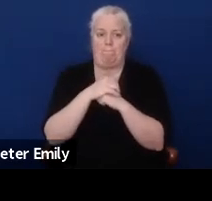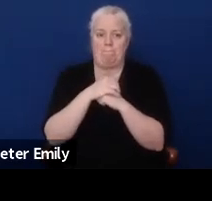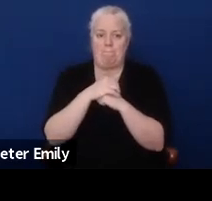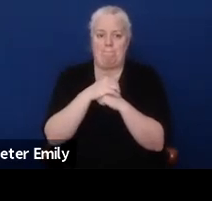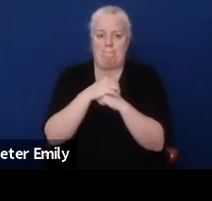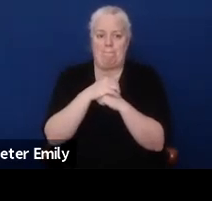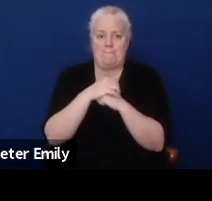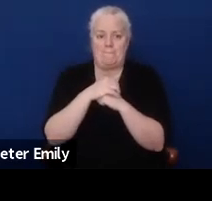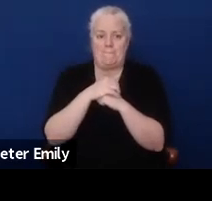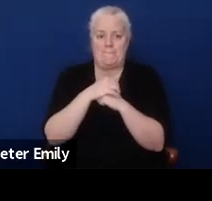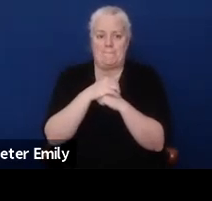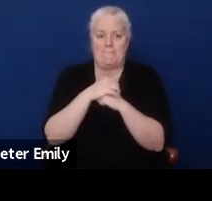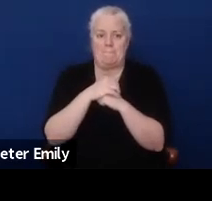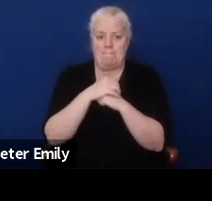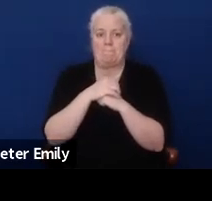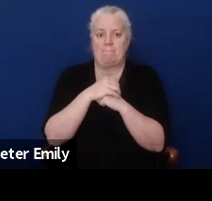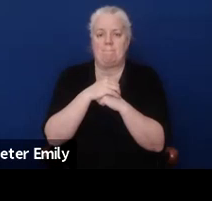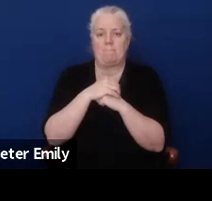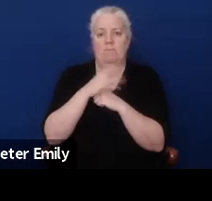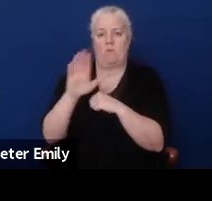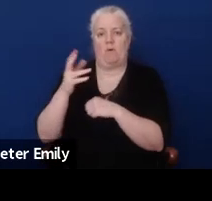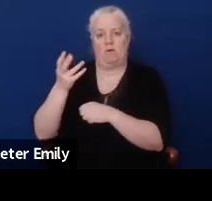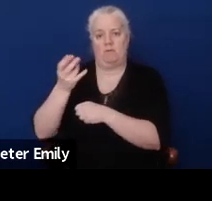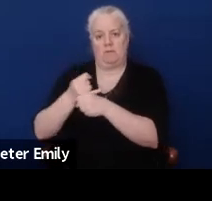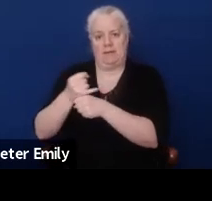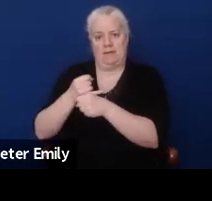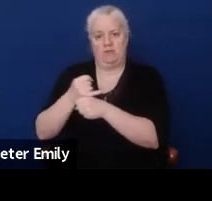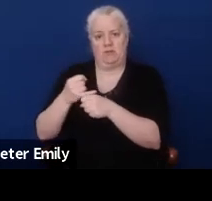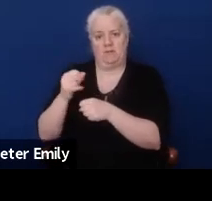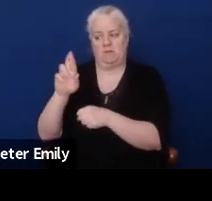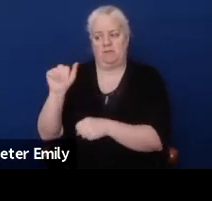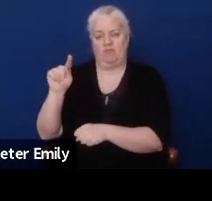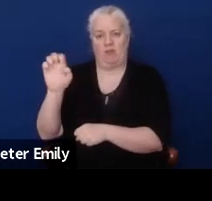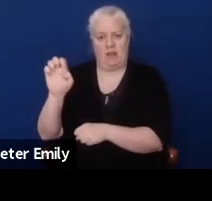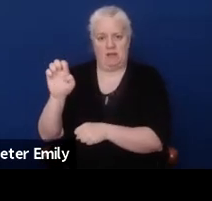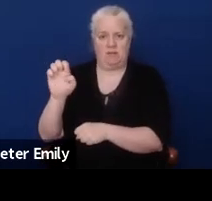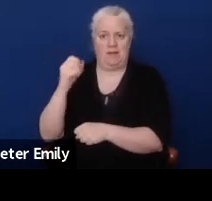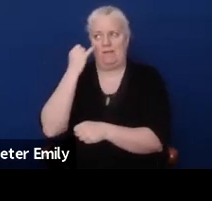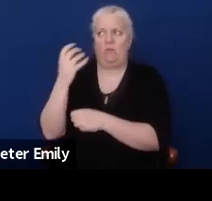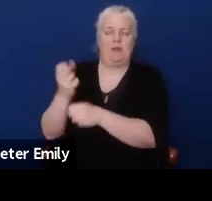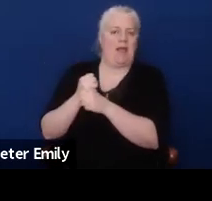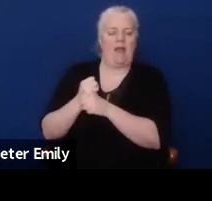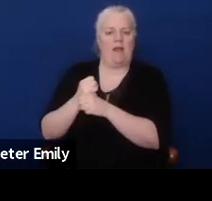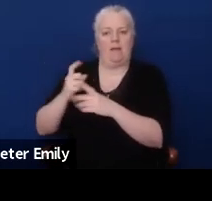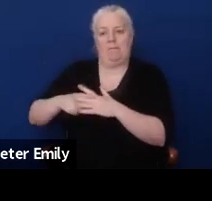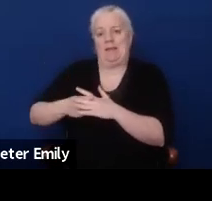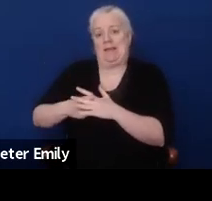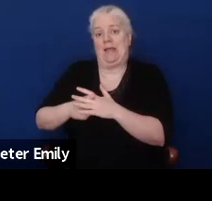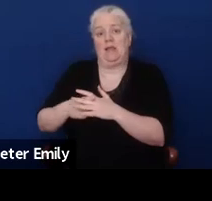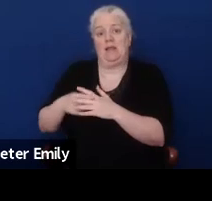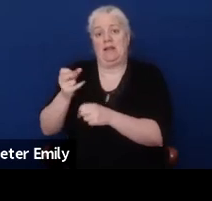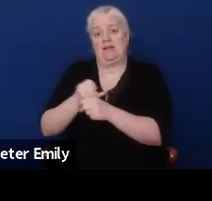loan, it's actually and your interest is like 3.5, that's gonna stay the same